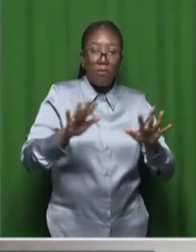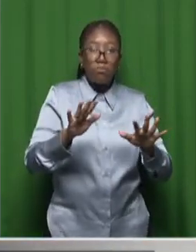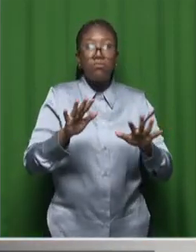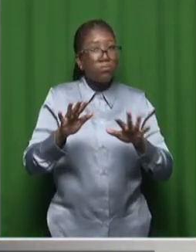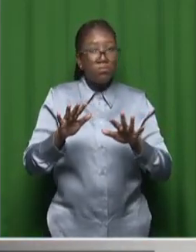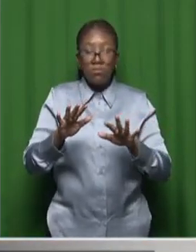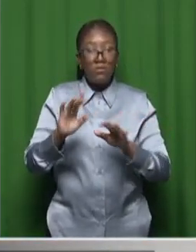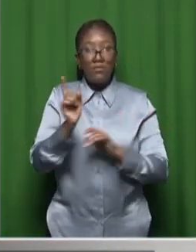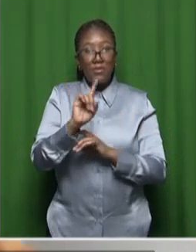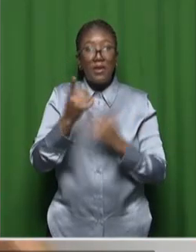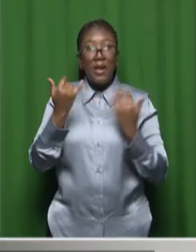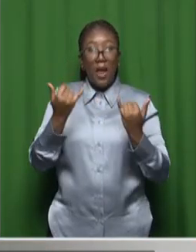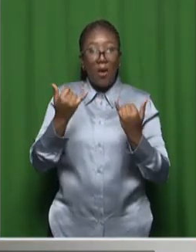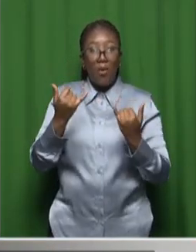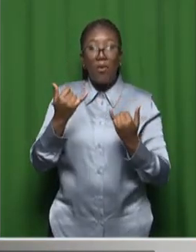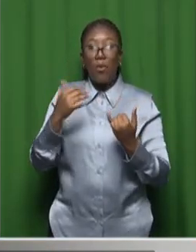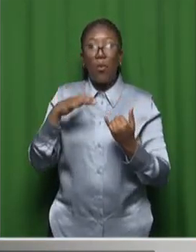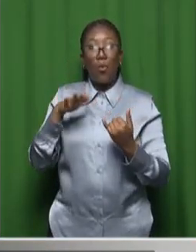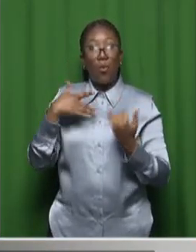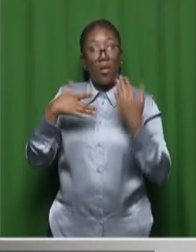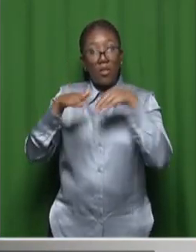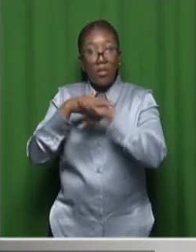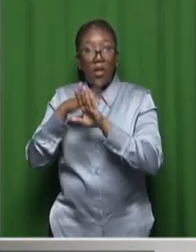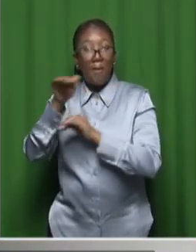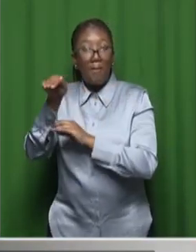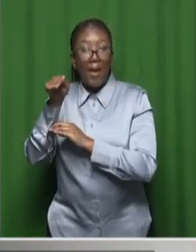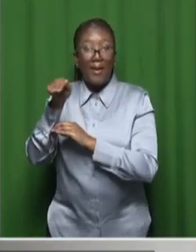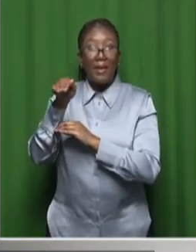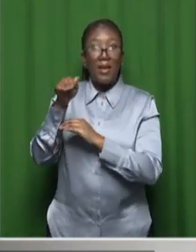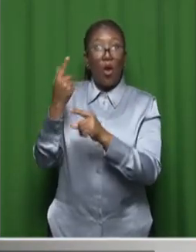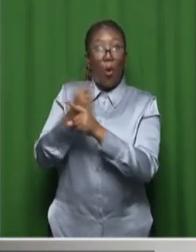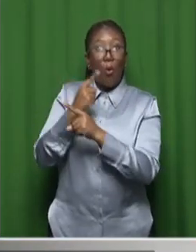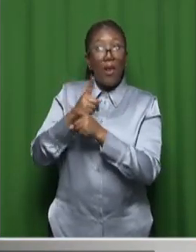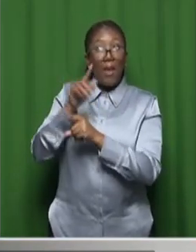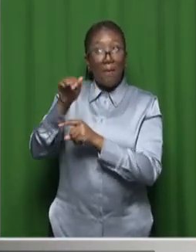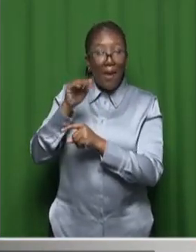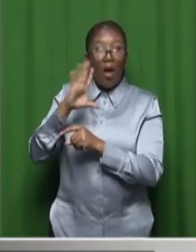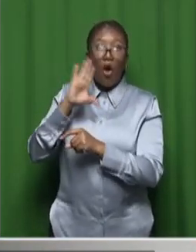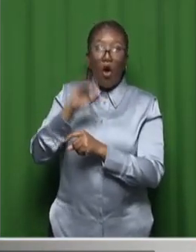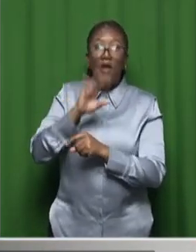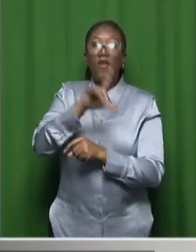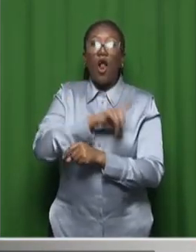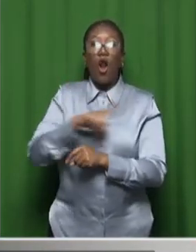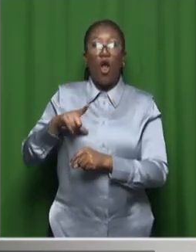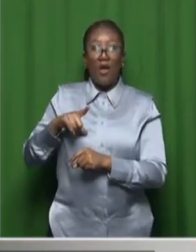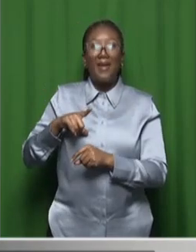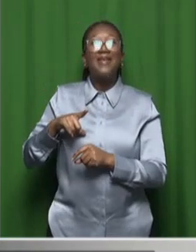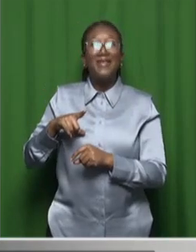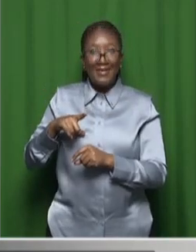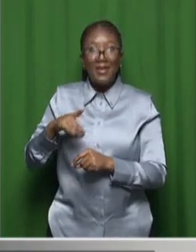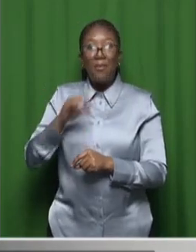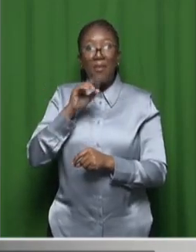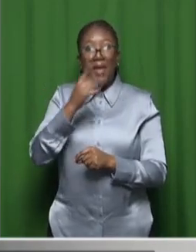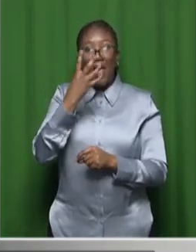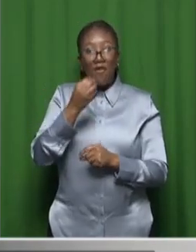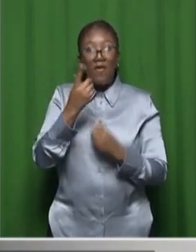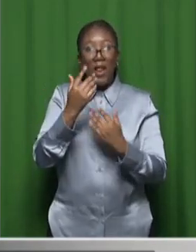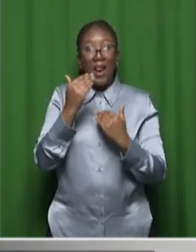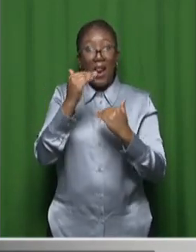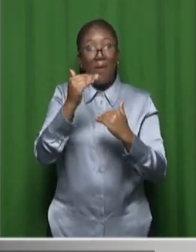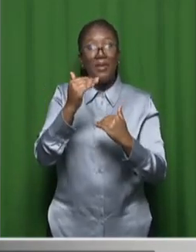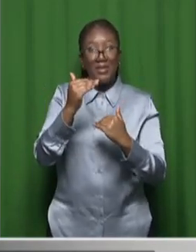travel, going to a bank, banks usually ask you how long you'll travel, and you'll get actually what we call